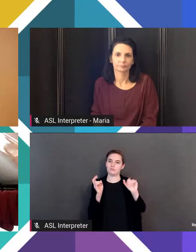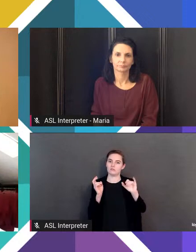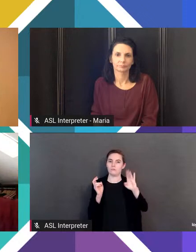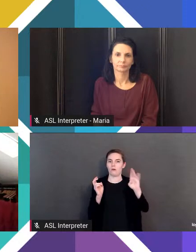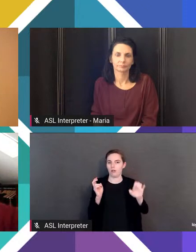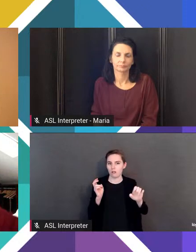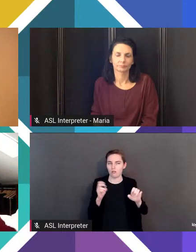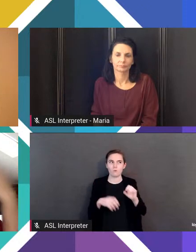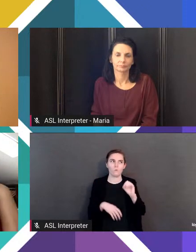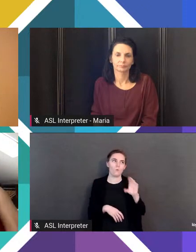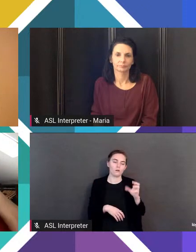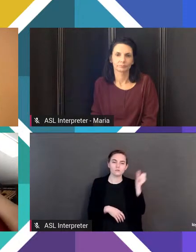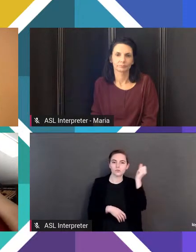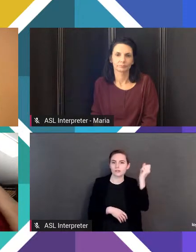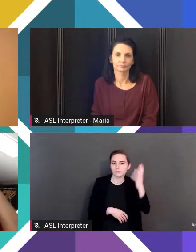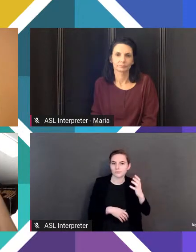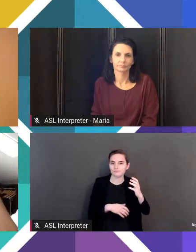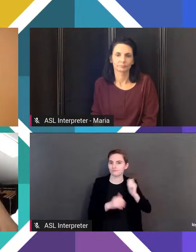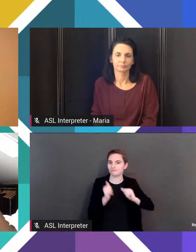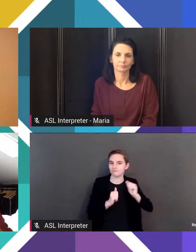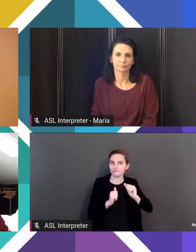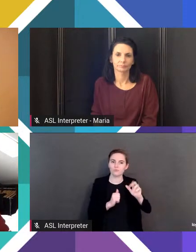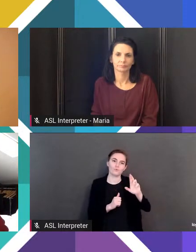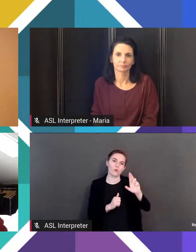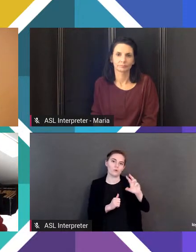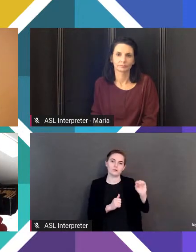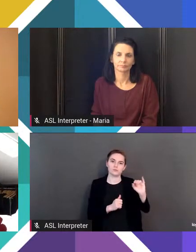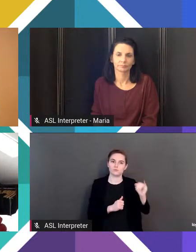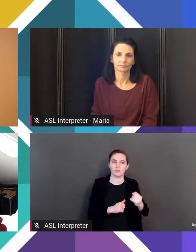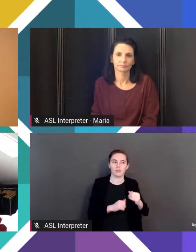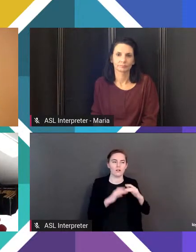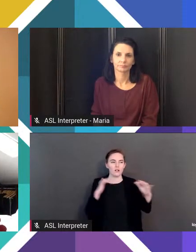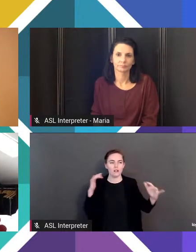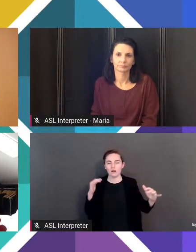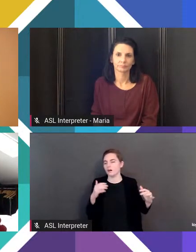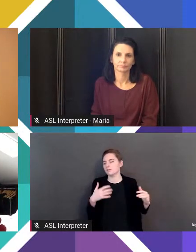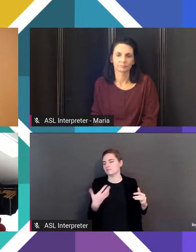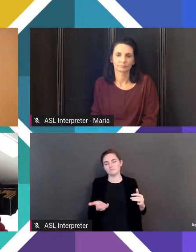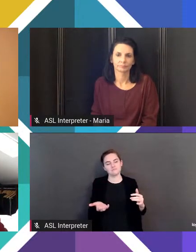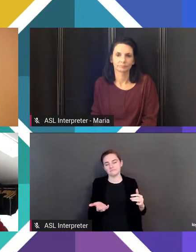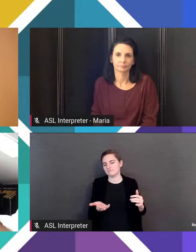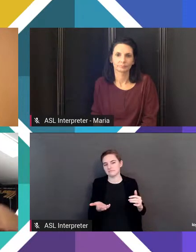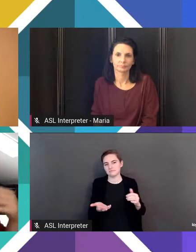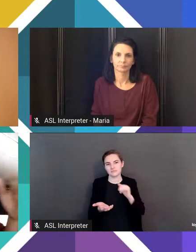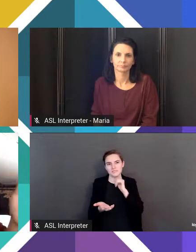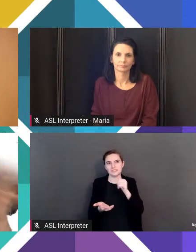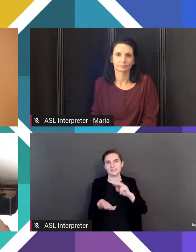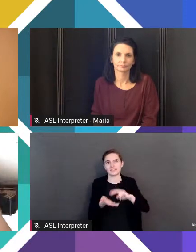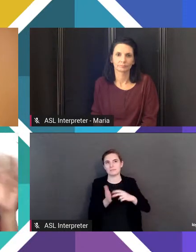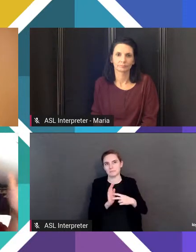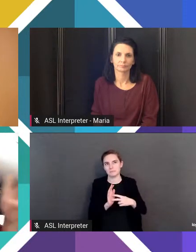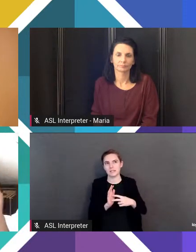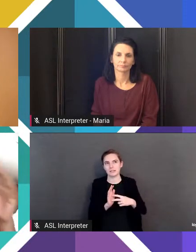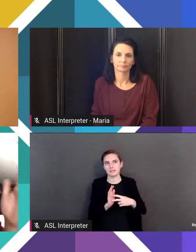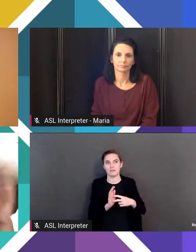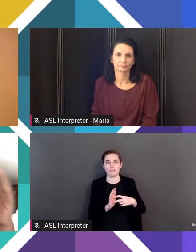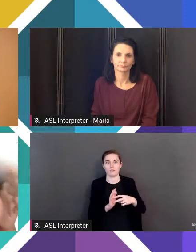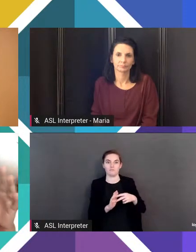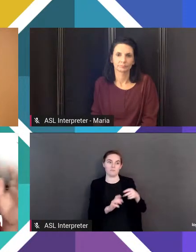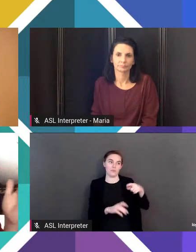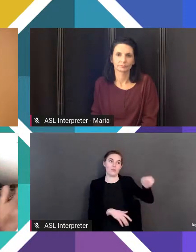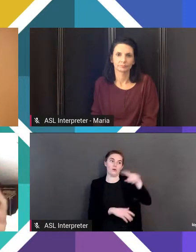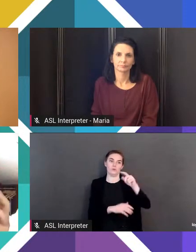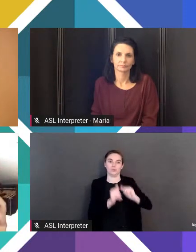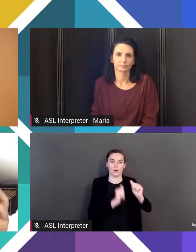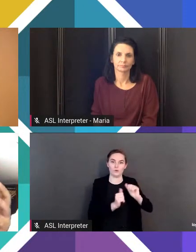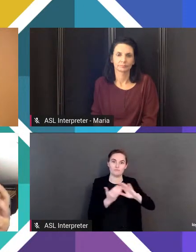that's being produced queer just because I, a queer person, am working on it. But, you know, I think it's when you start like ideating with